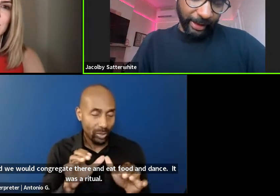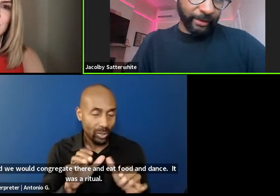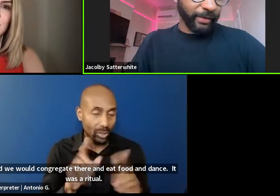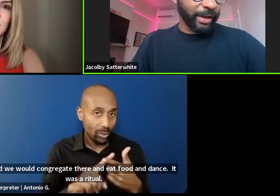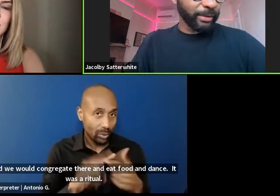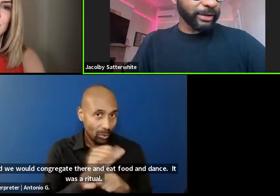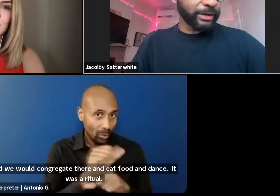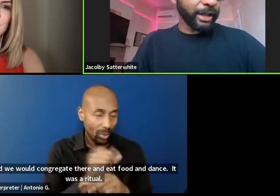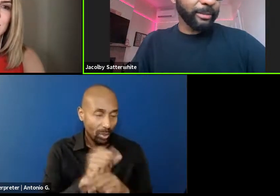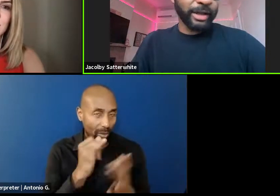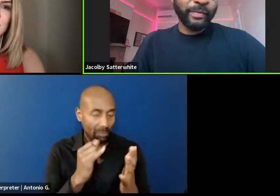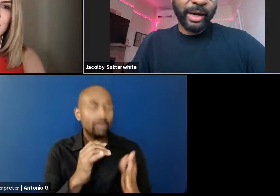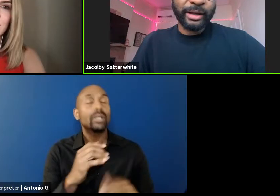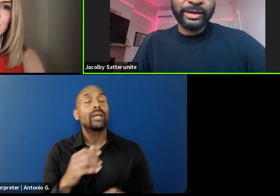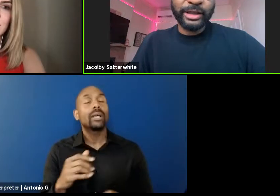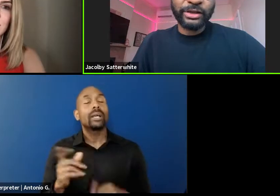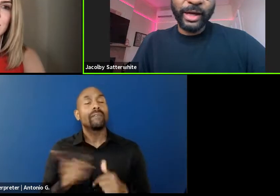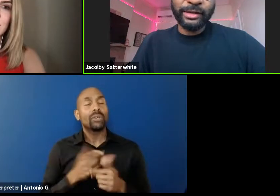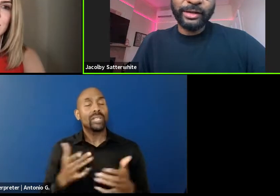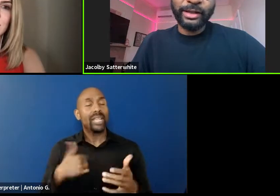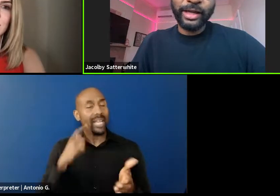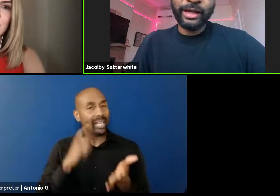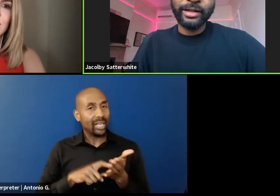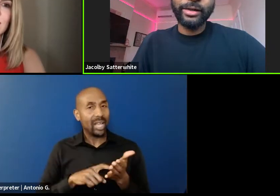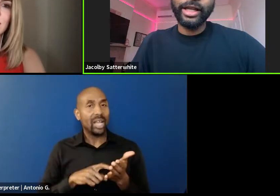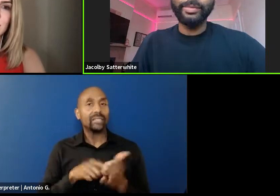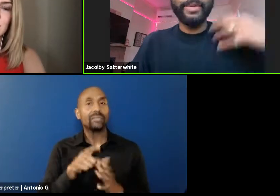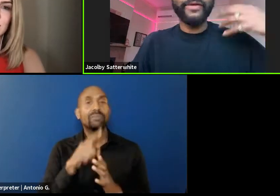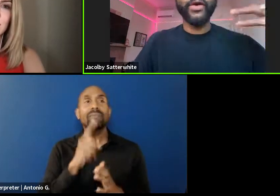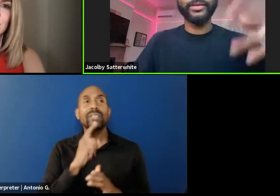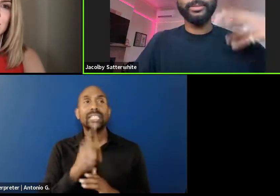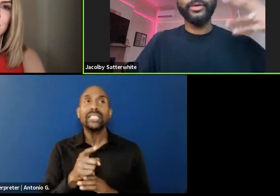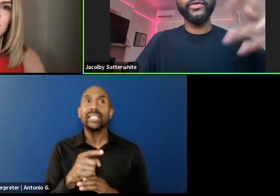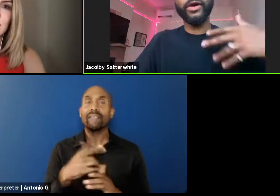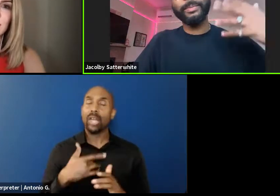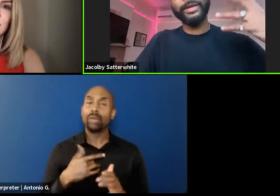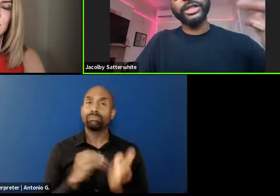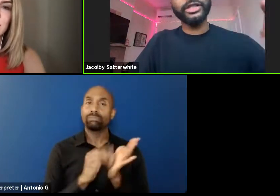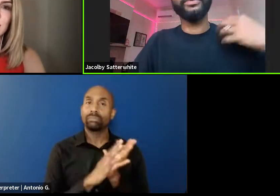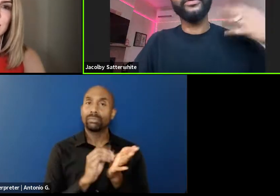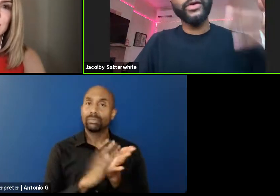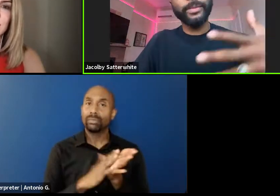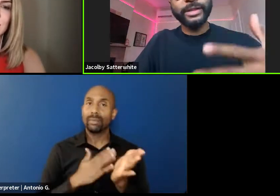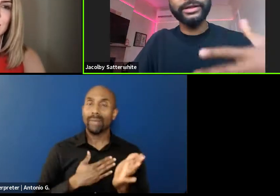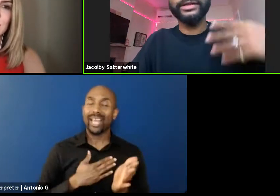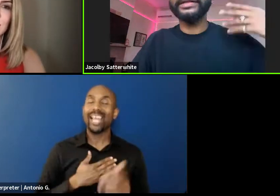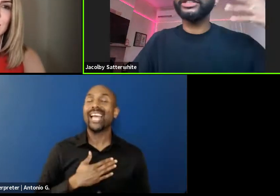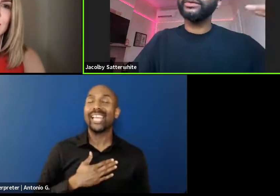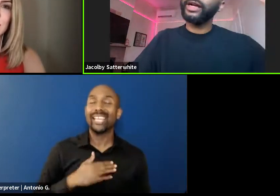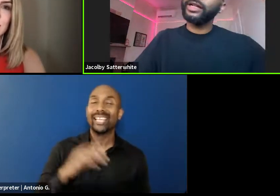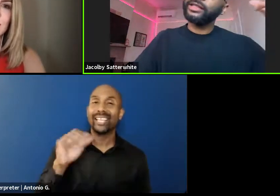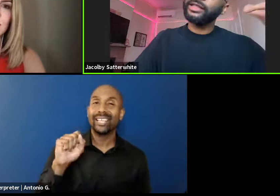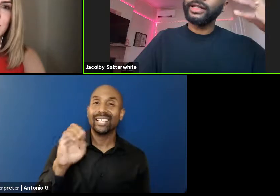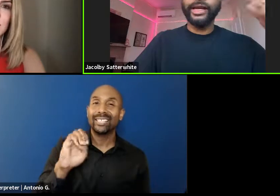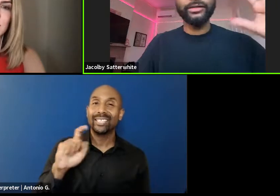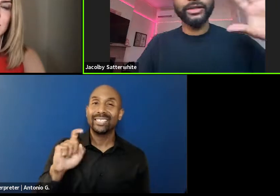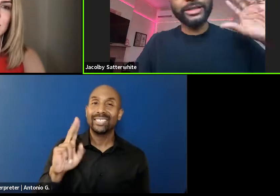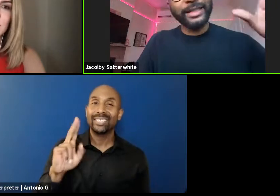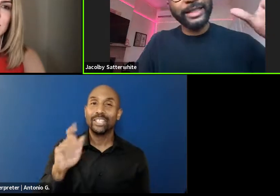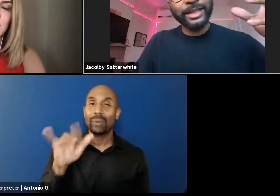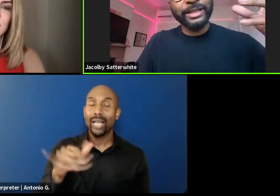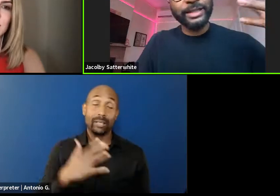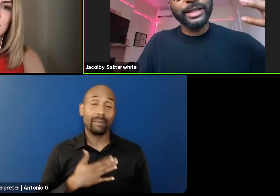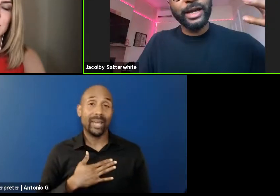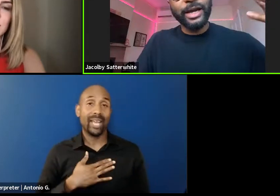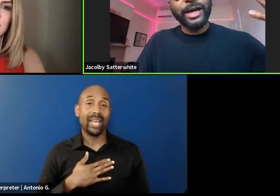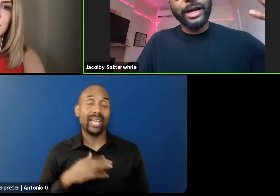interesting was that the video was a document of my sexuality, you know, like if I performed my gender performance and my sexuality and like you could